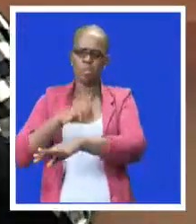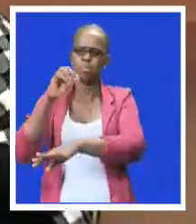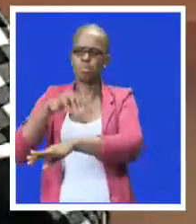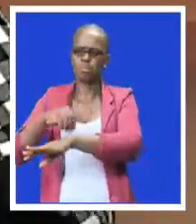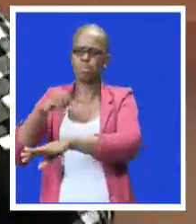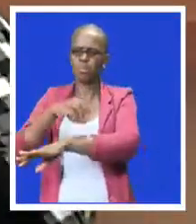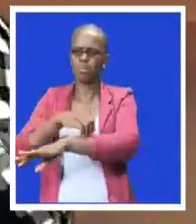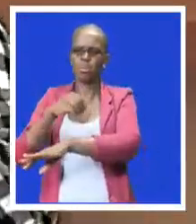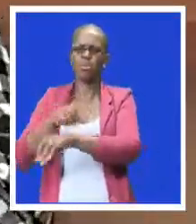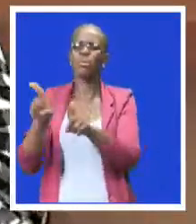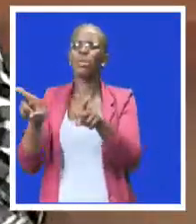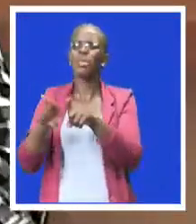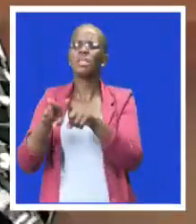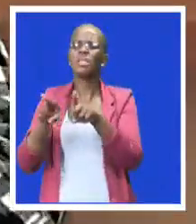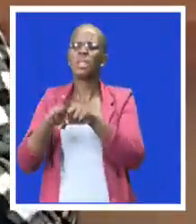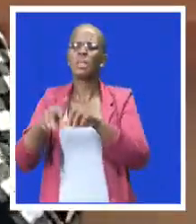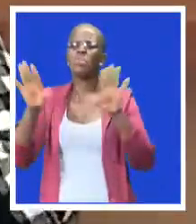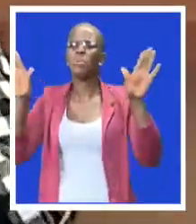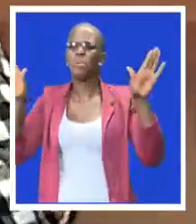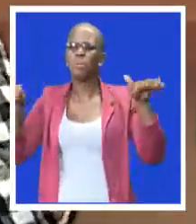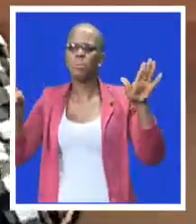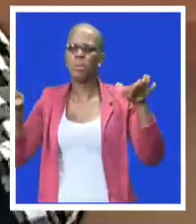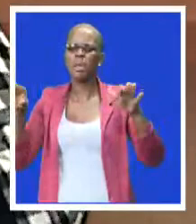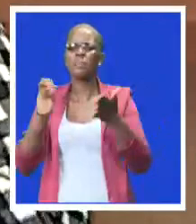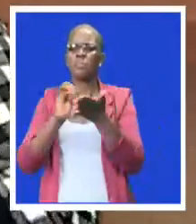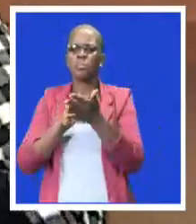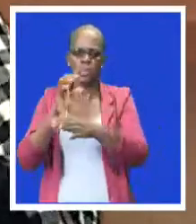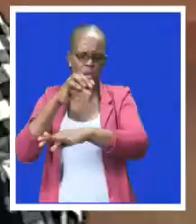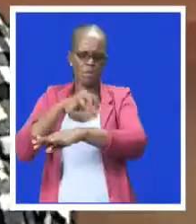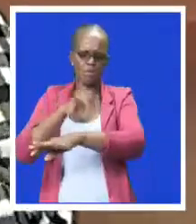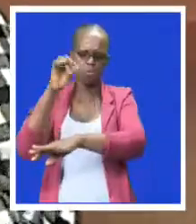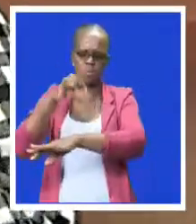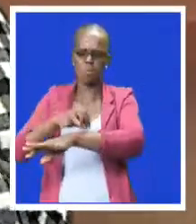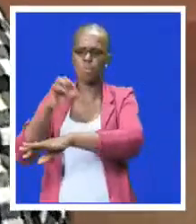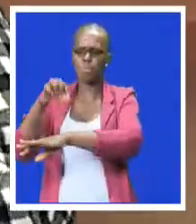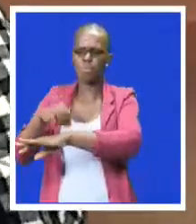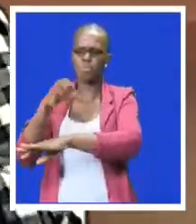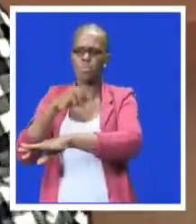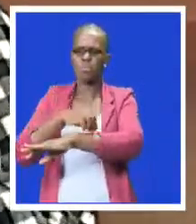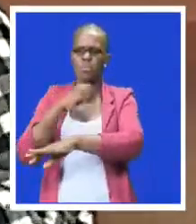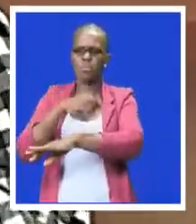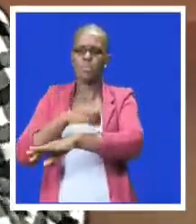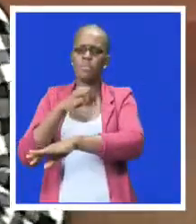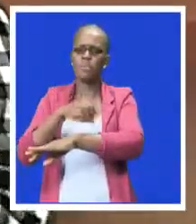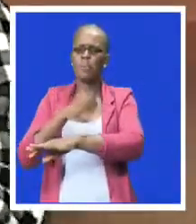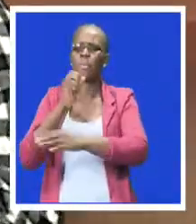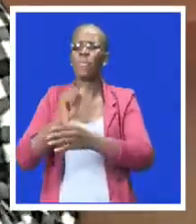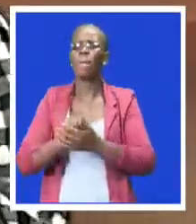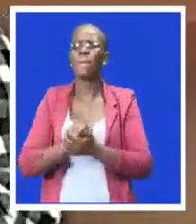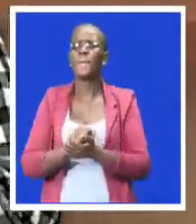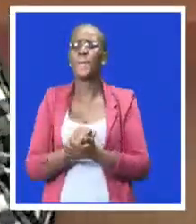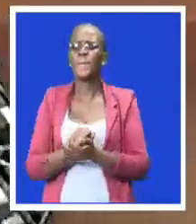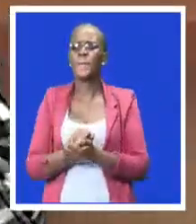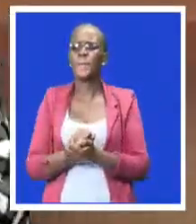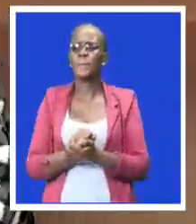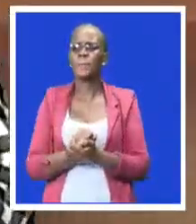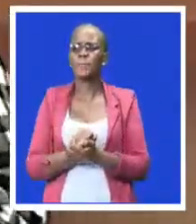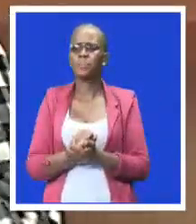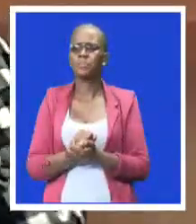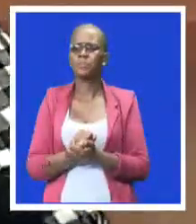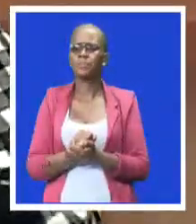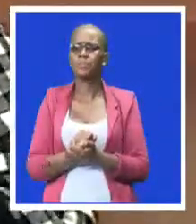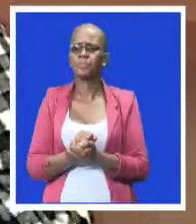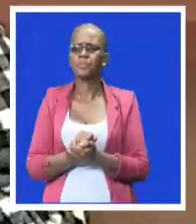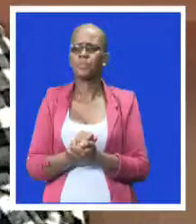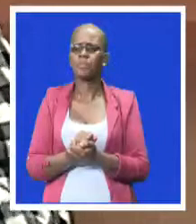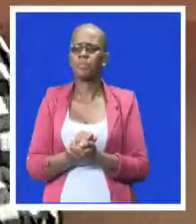The birds. Birds on their bodies, they have feathers, and some animals, their